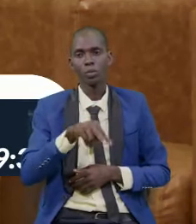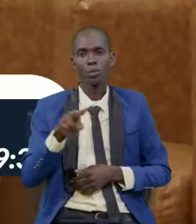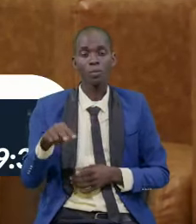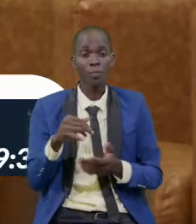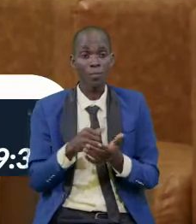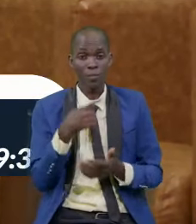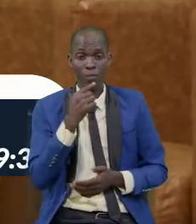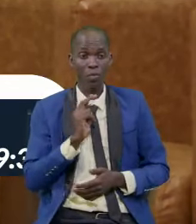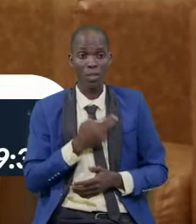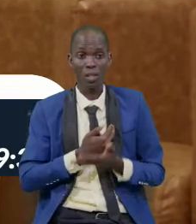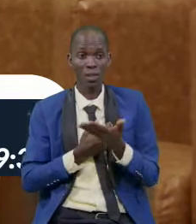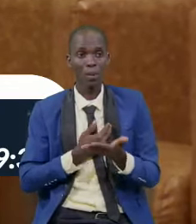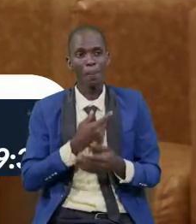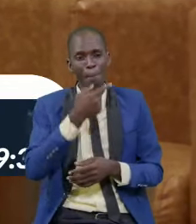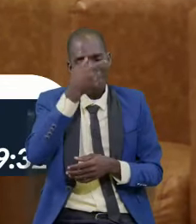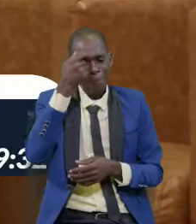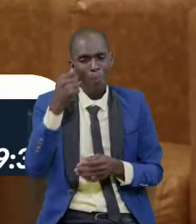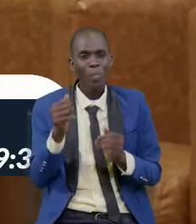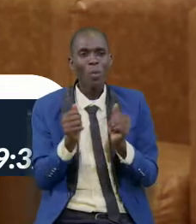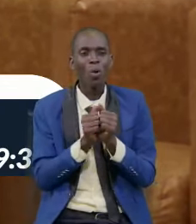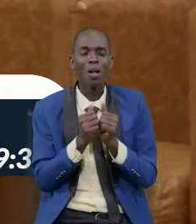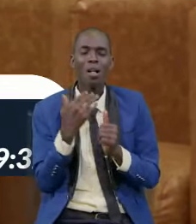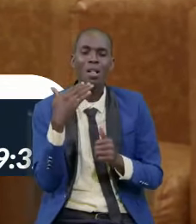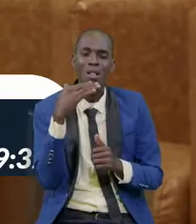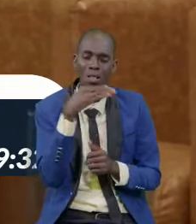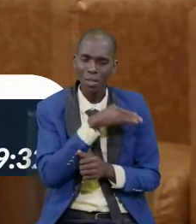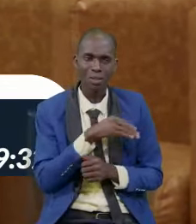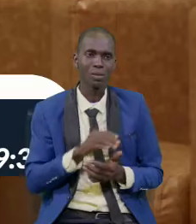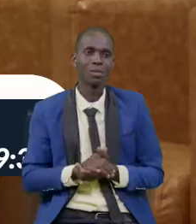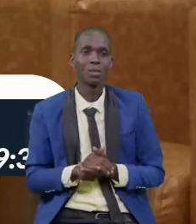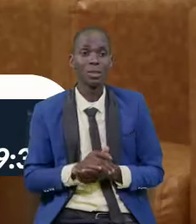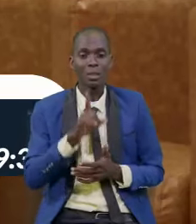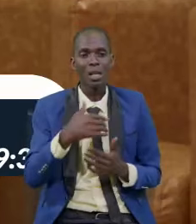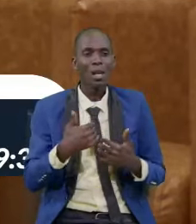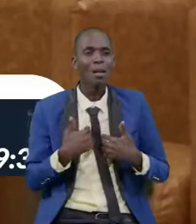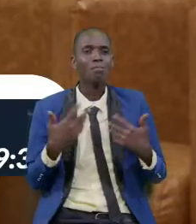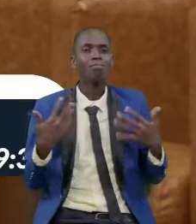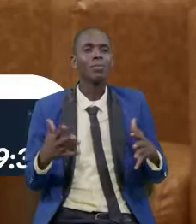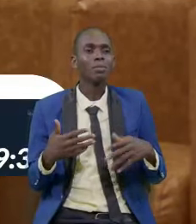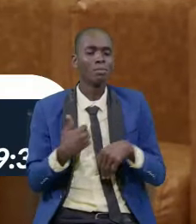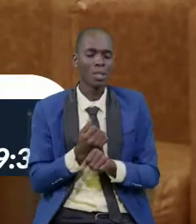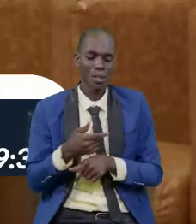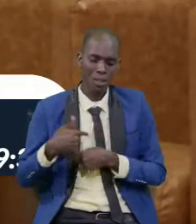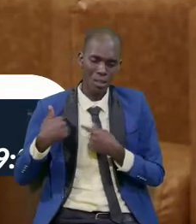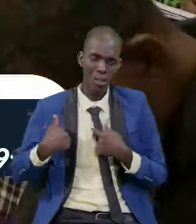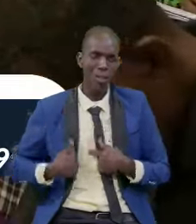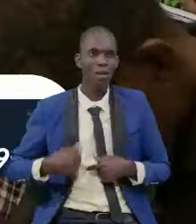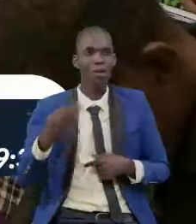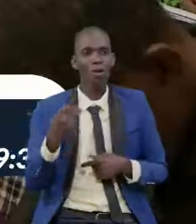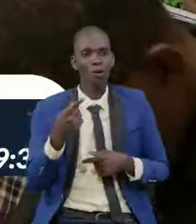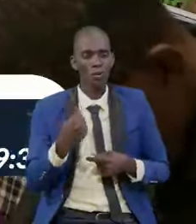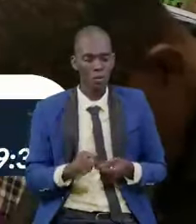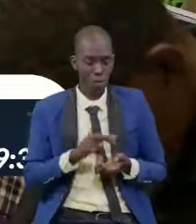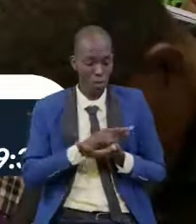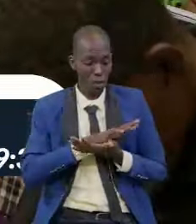says, because with lies ye have made the heart of